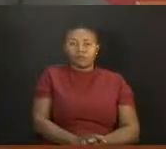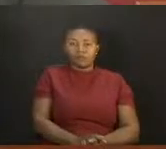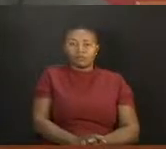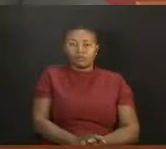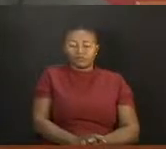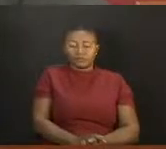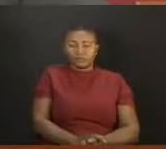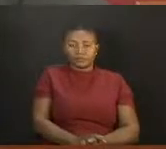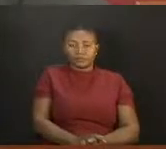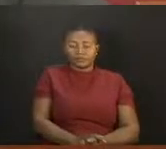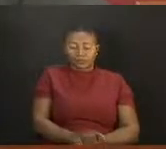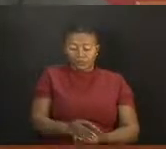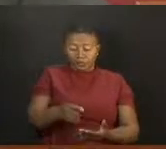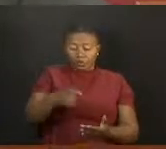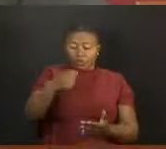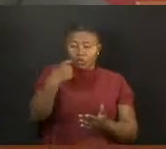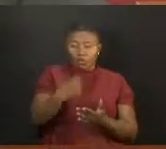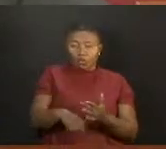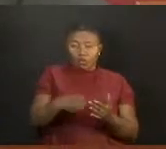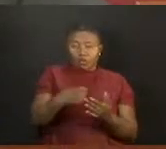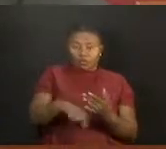Cost per square meter.